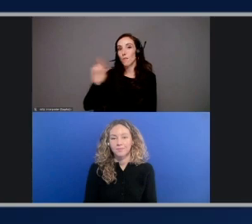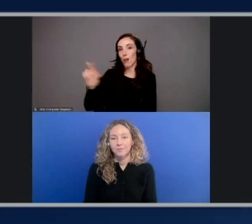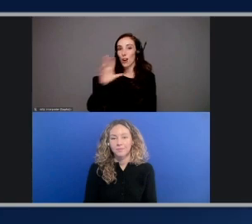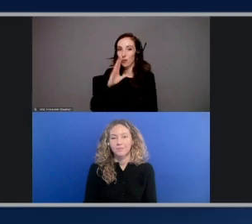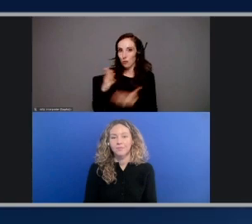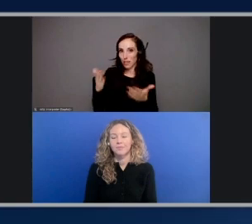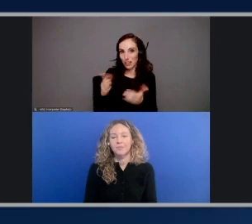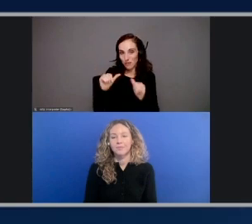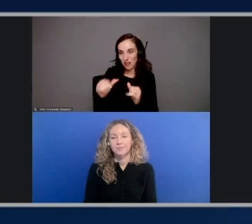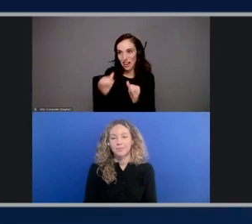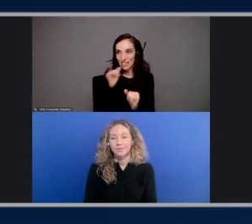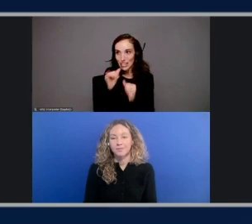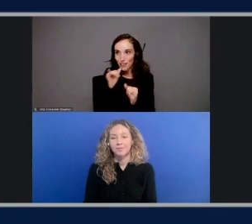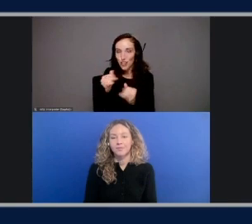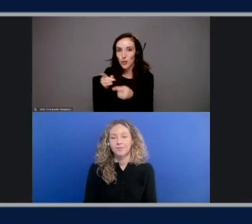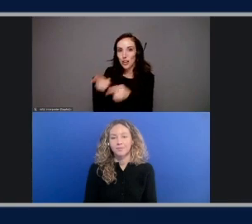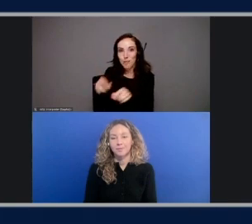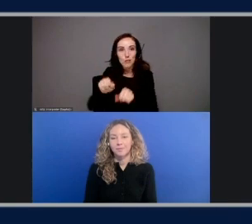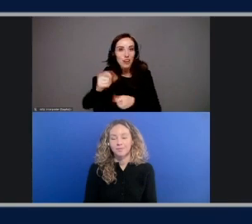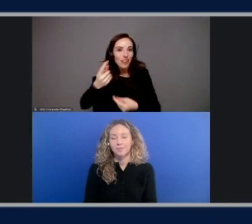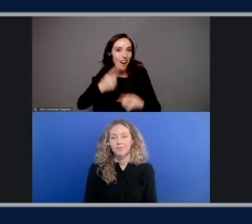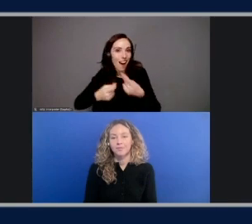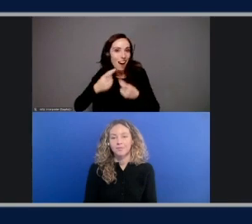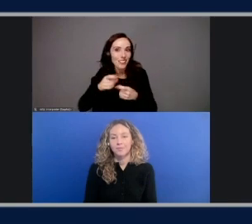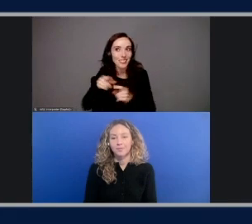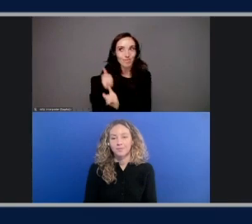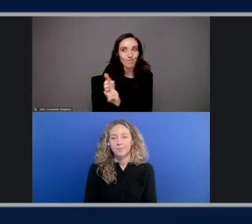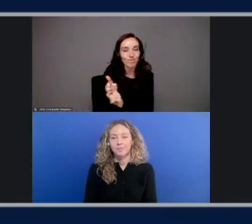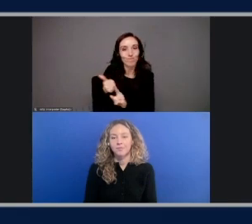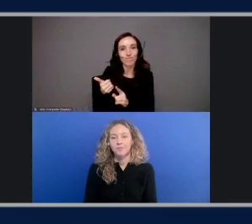to interview him. You're going to get to ask him your questions,